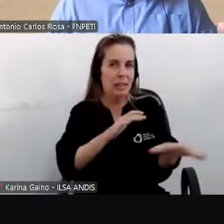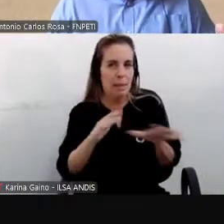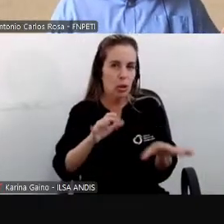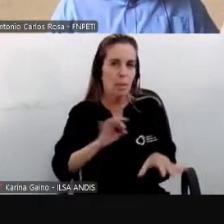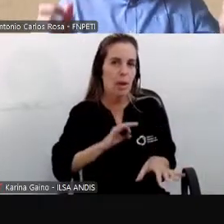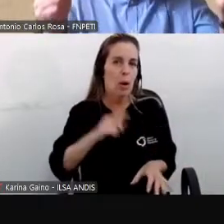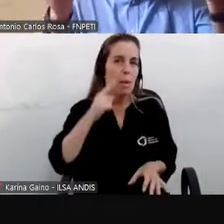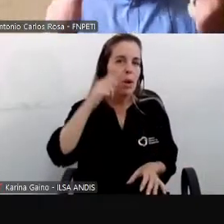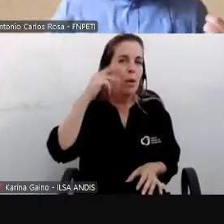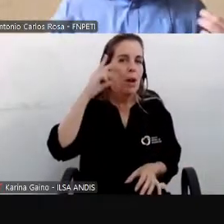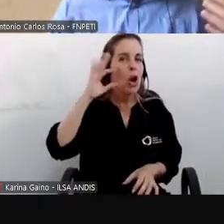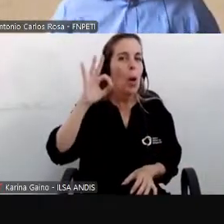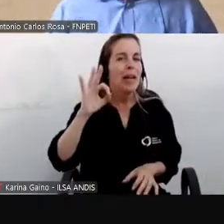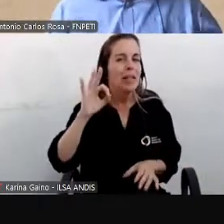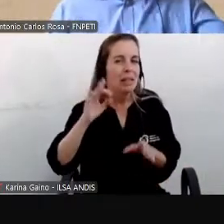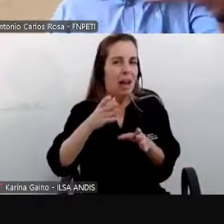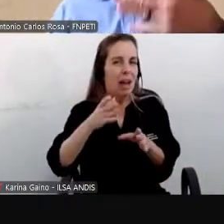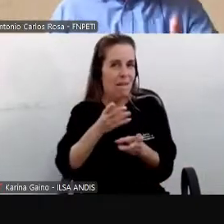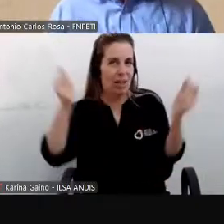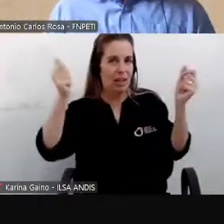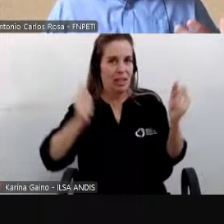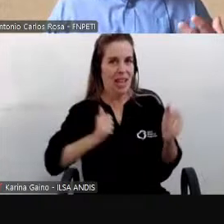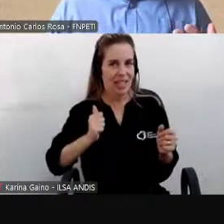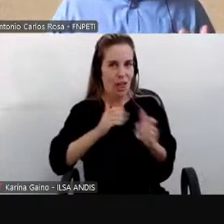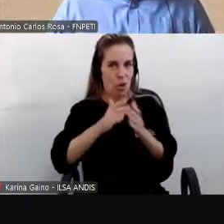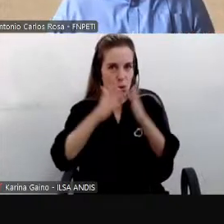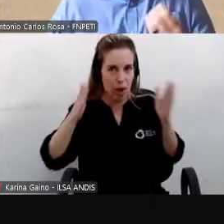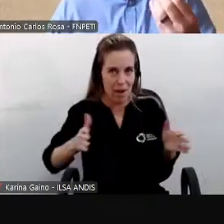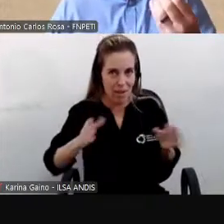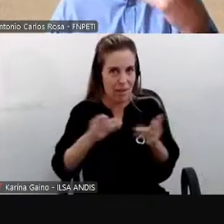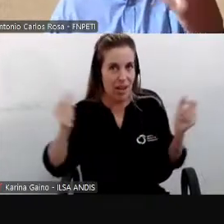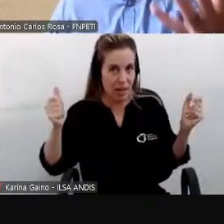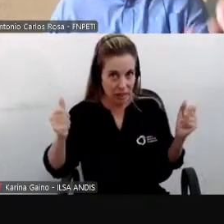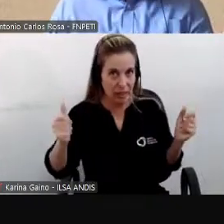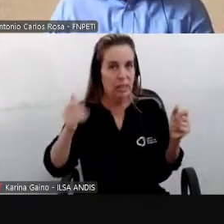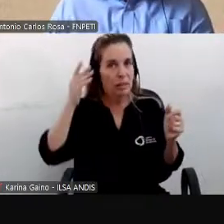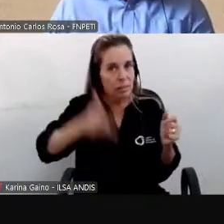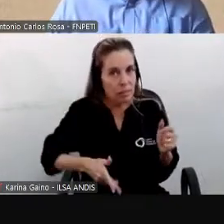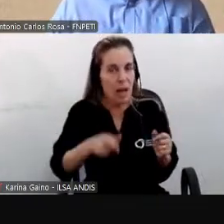that came to an end by mid-90s,